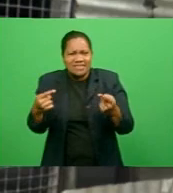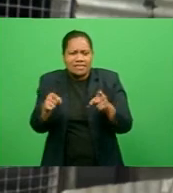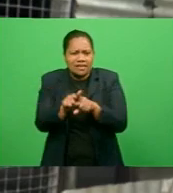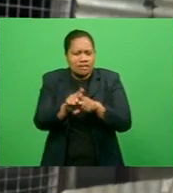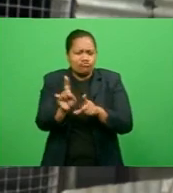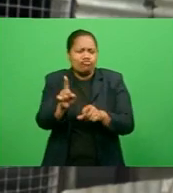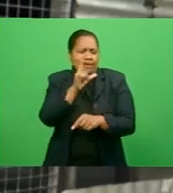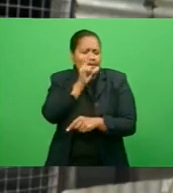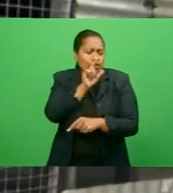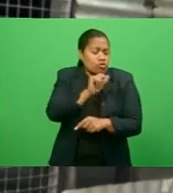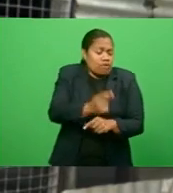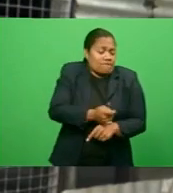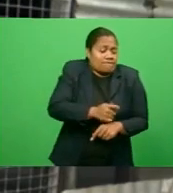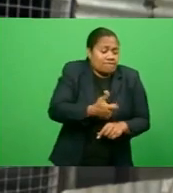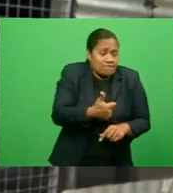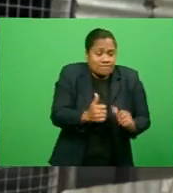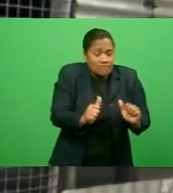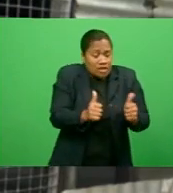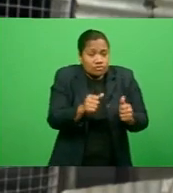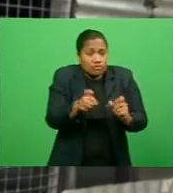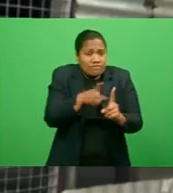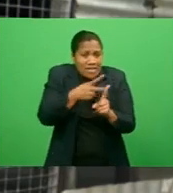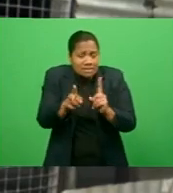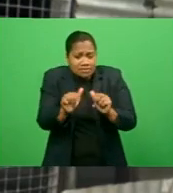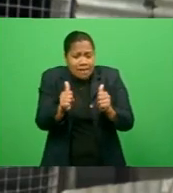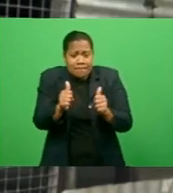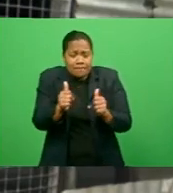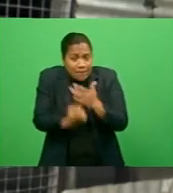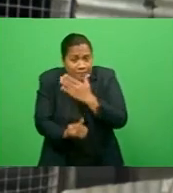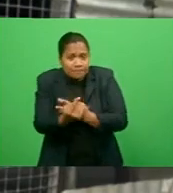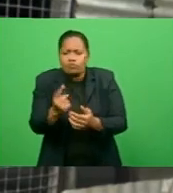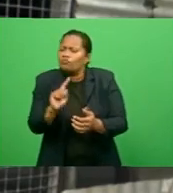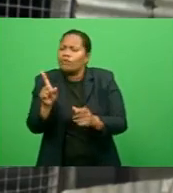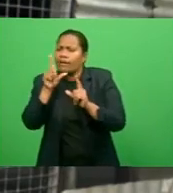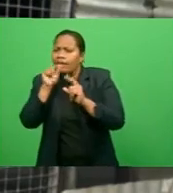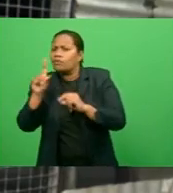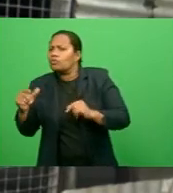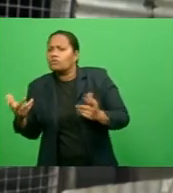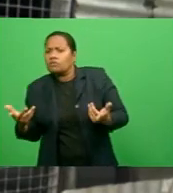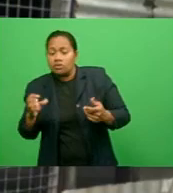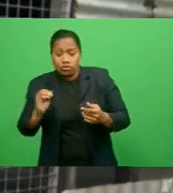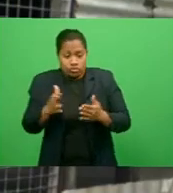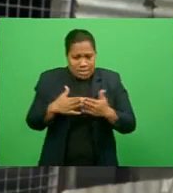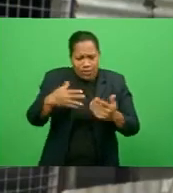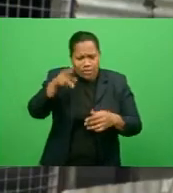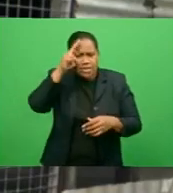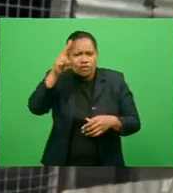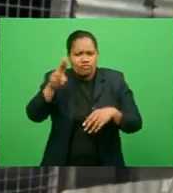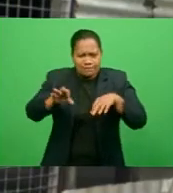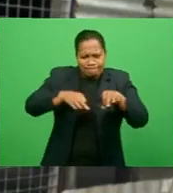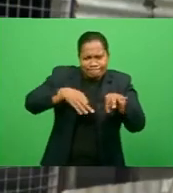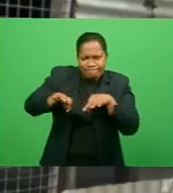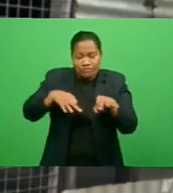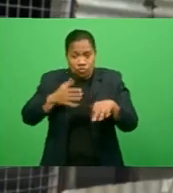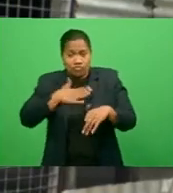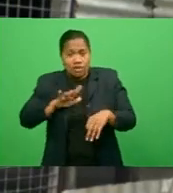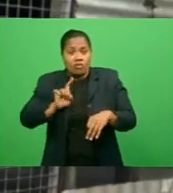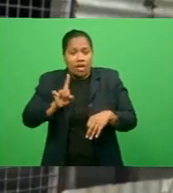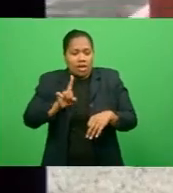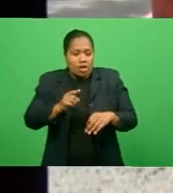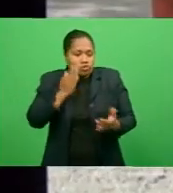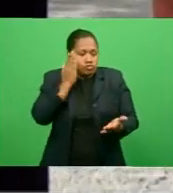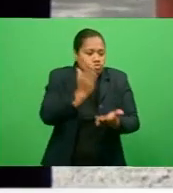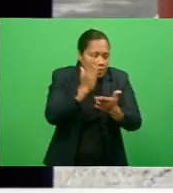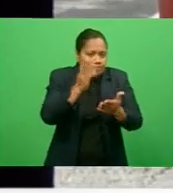do after the violence has happened. So with the national action plan that we are embarking upon, it's an attempt to stop violence before it